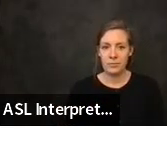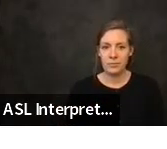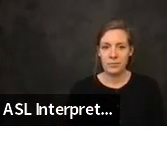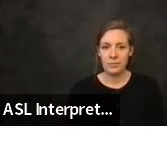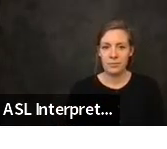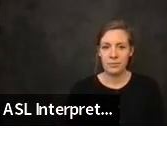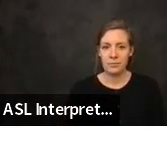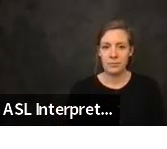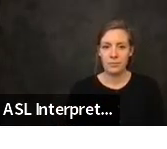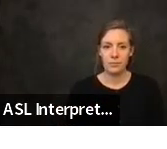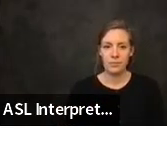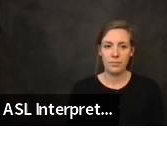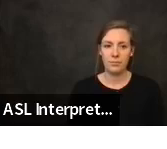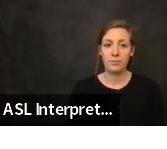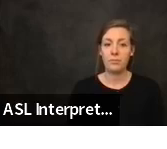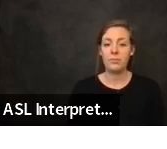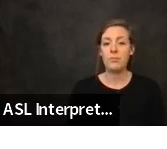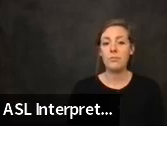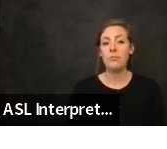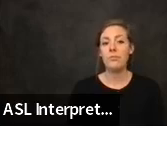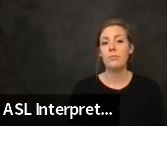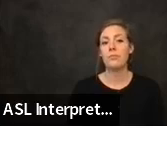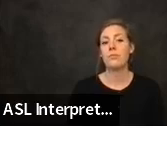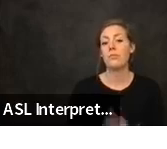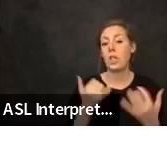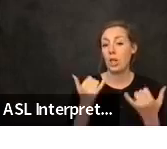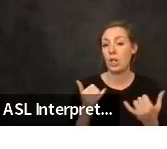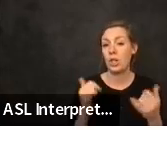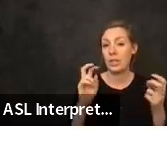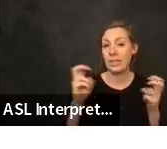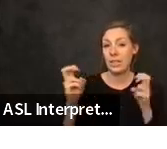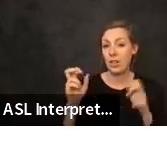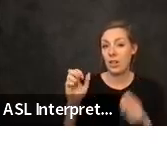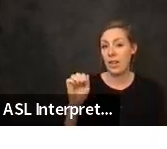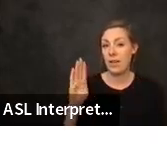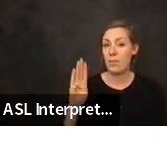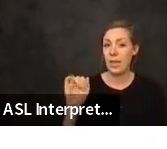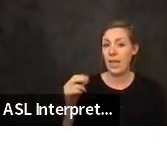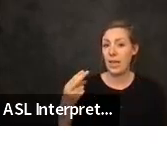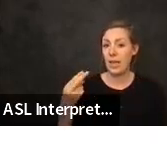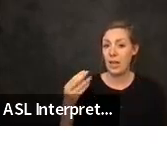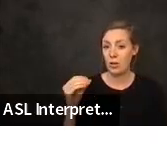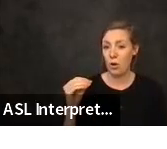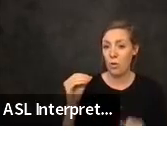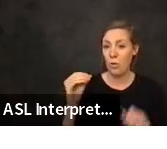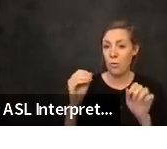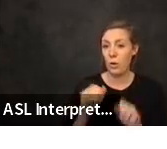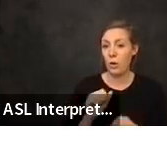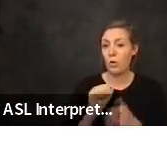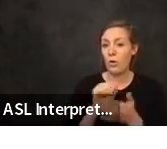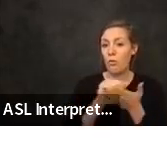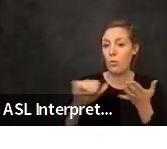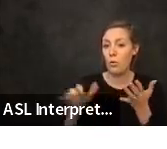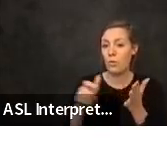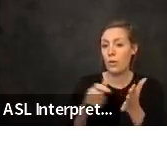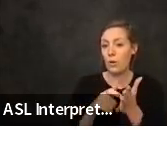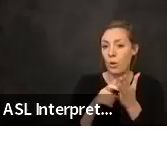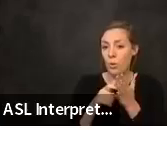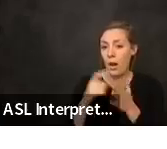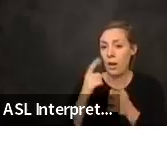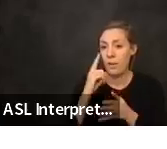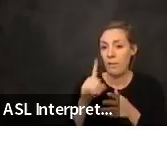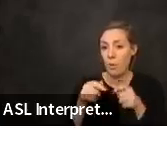Looking at our current status on the ABAHO metrics for lifting the indoor mask mandate,